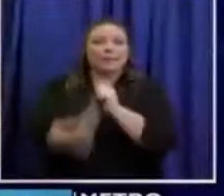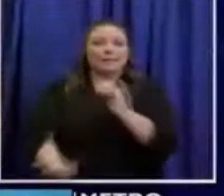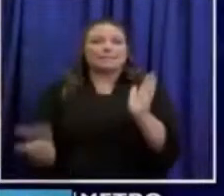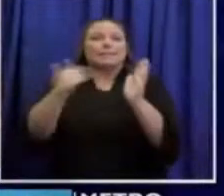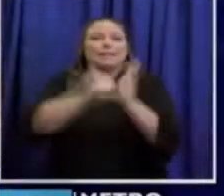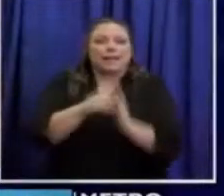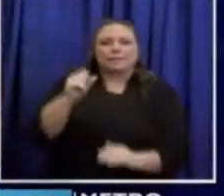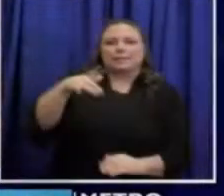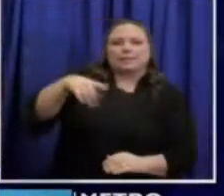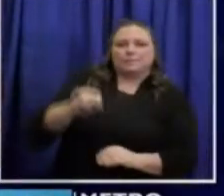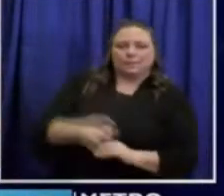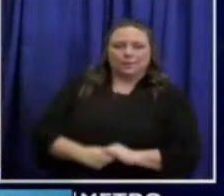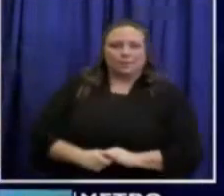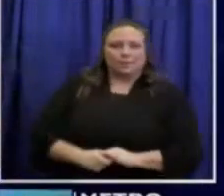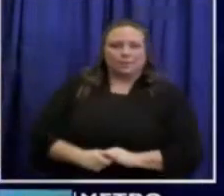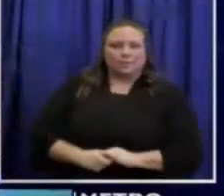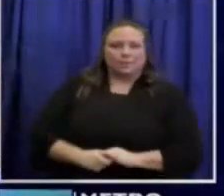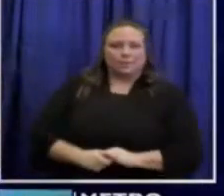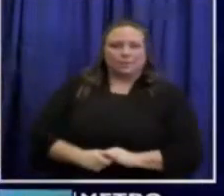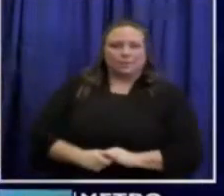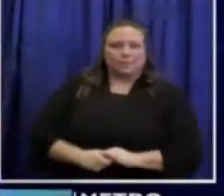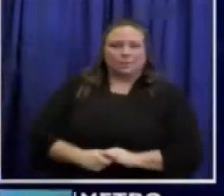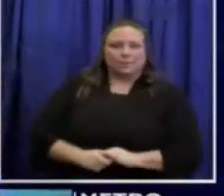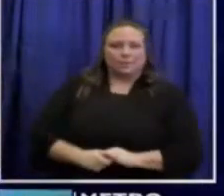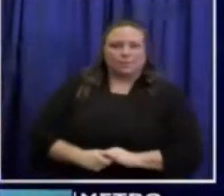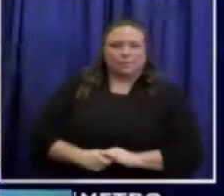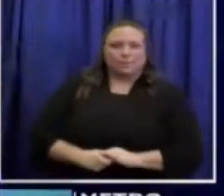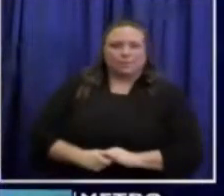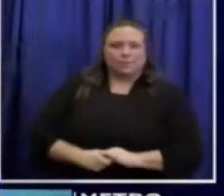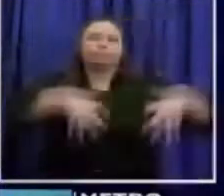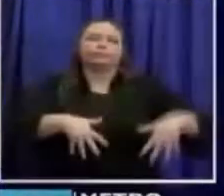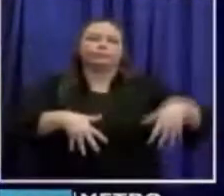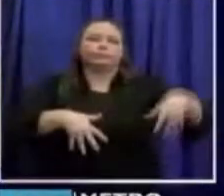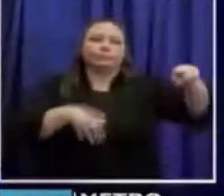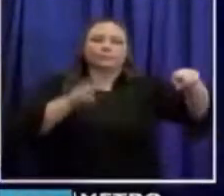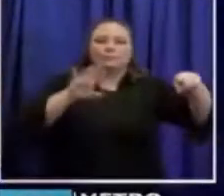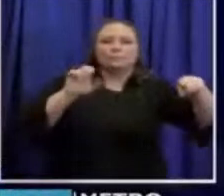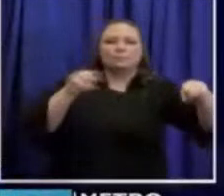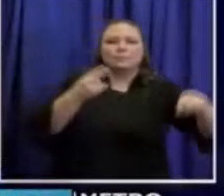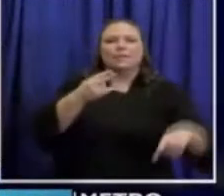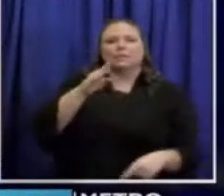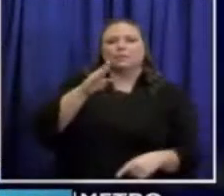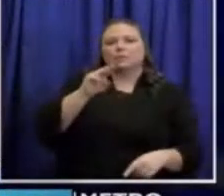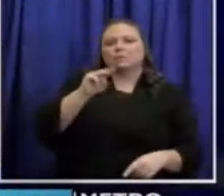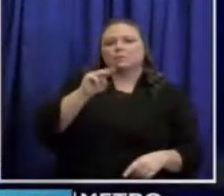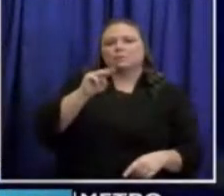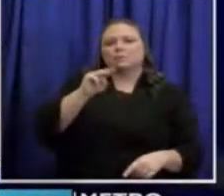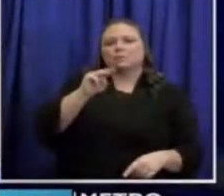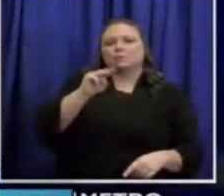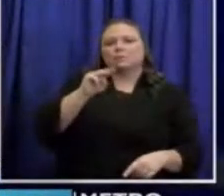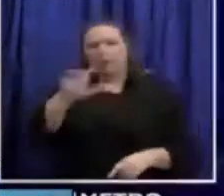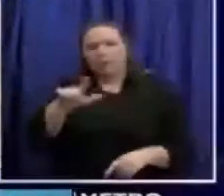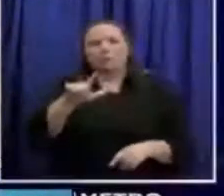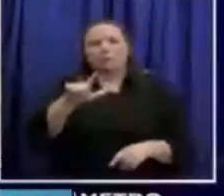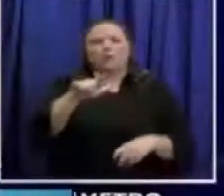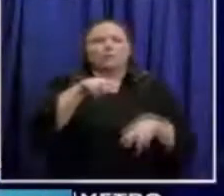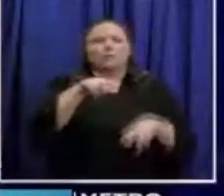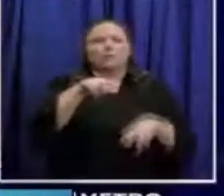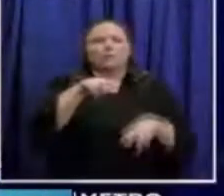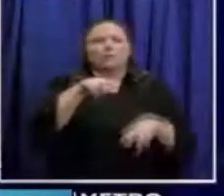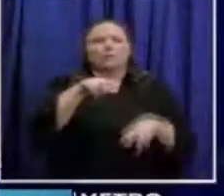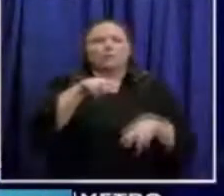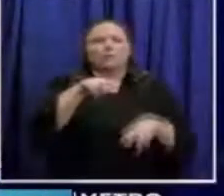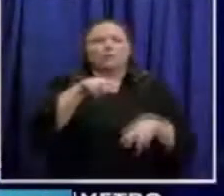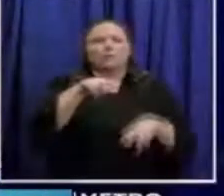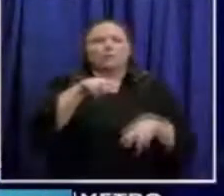in September. But our friends in the Senate did nothing. Mitch McConnell from Kentucky just sat on his hands for months and months